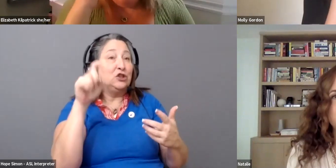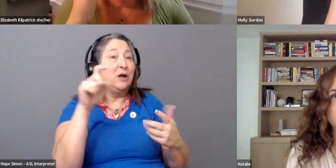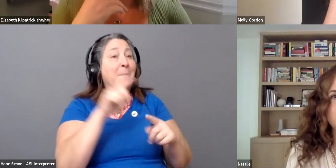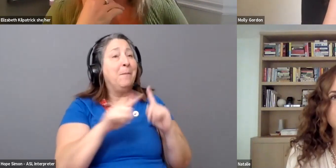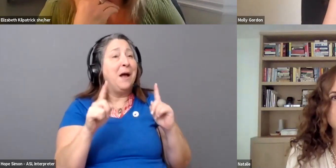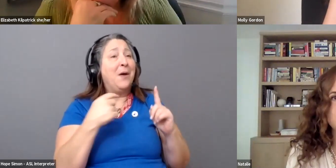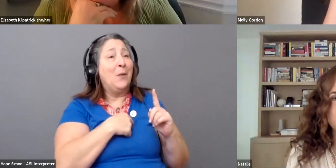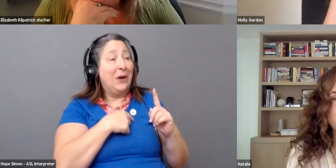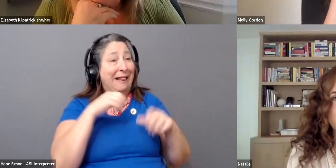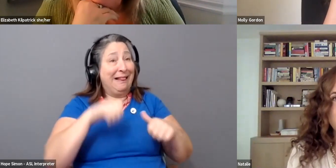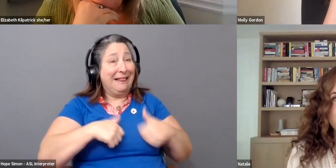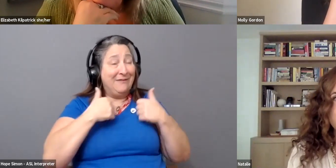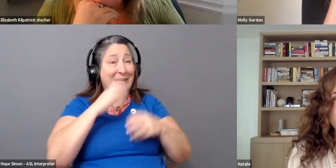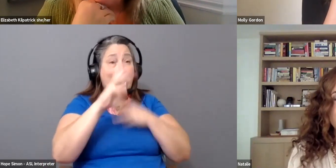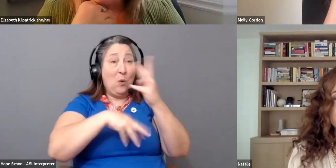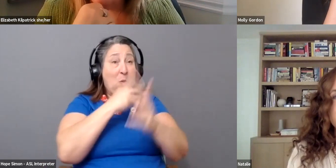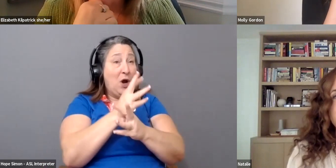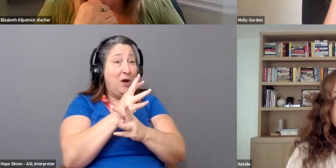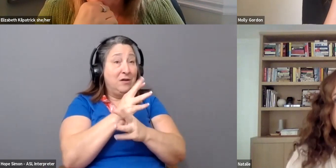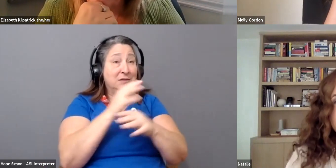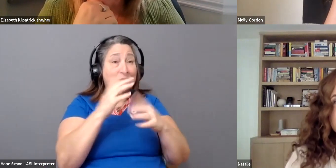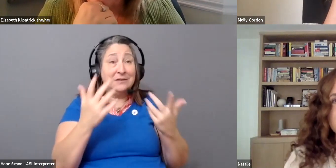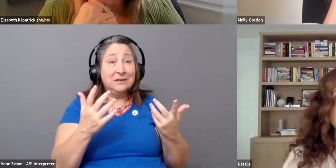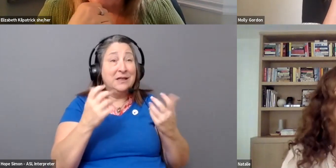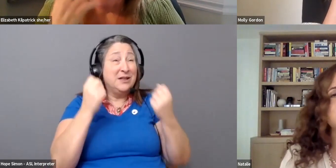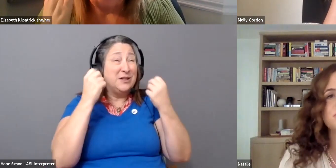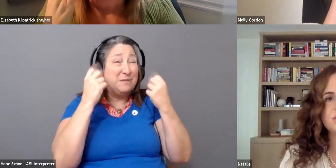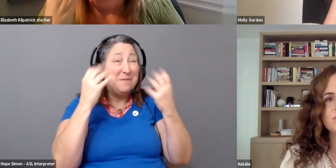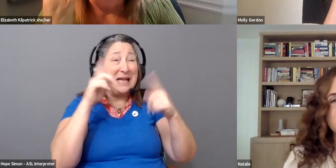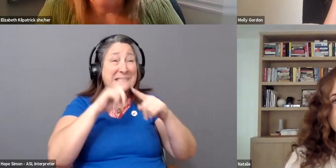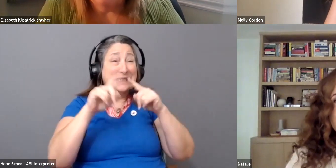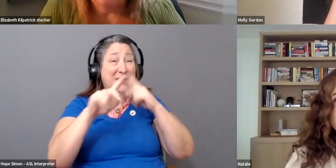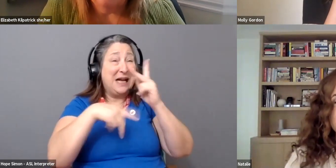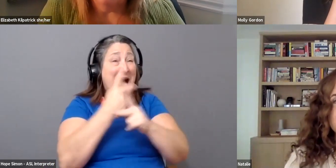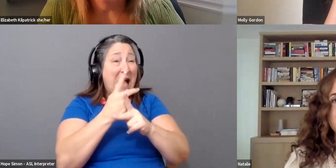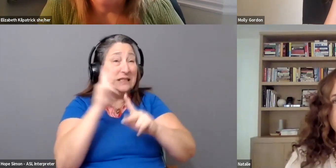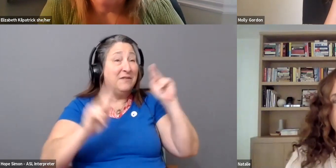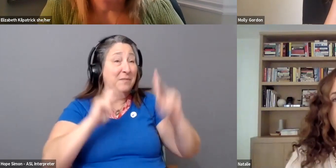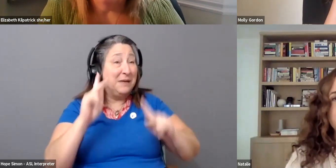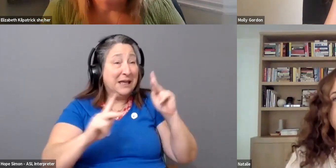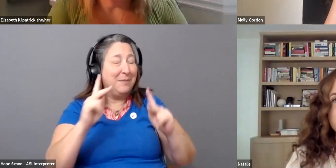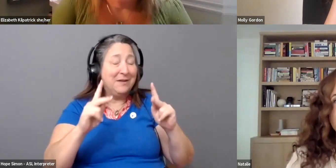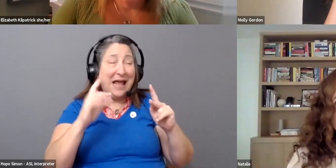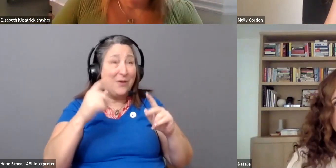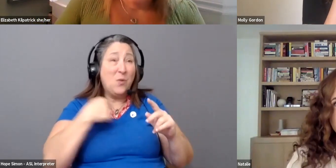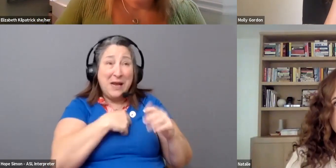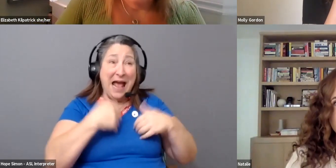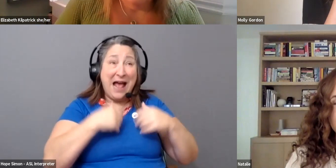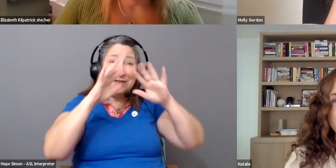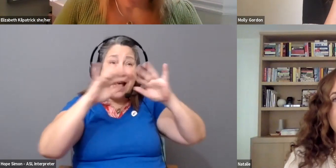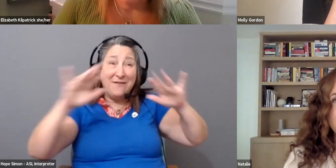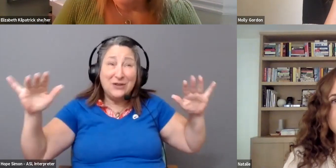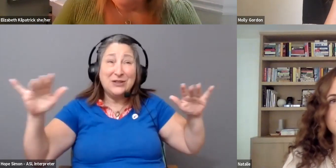in a world where there are so many different types of people, and there's been so many different types of people for such a long time. This is what New York looks